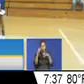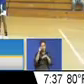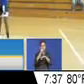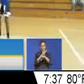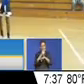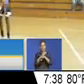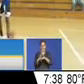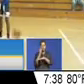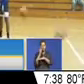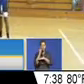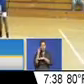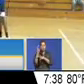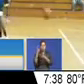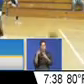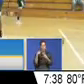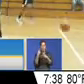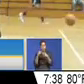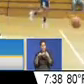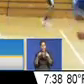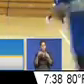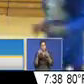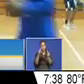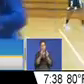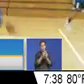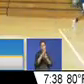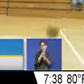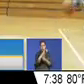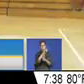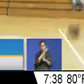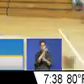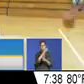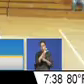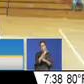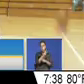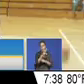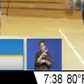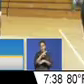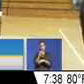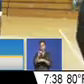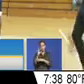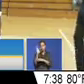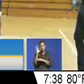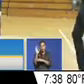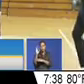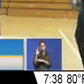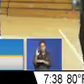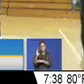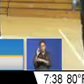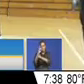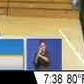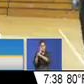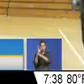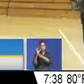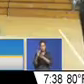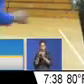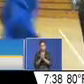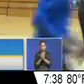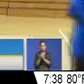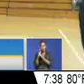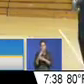tonight's homecoming game between the University of the Bahamas Mingoes and the Fort Charlotte Defenders, where according to the game clock, we are